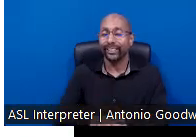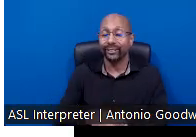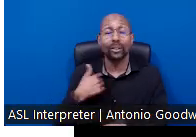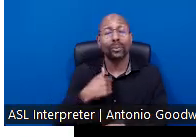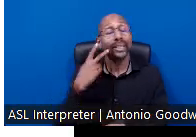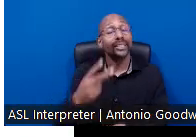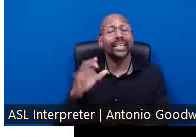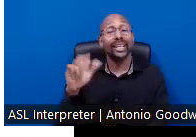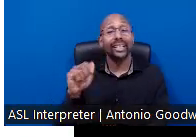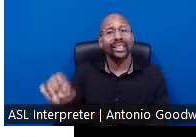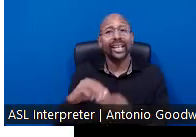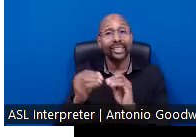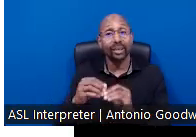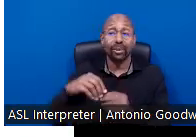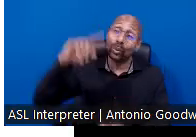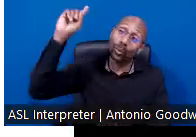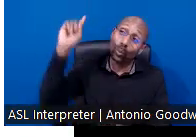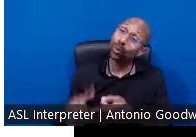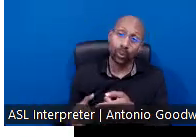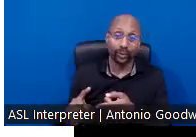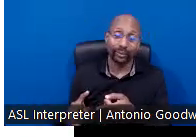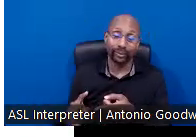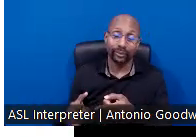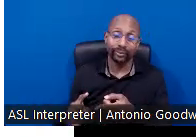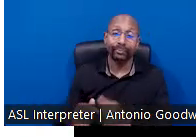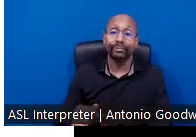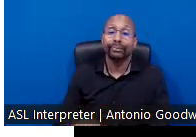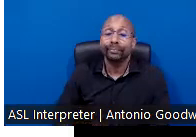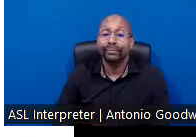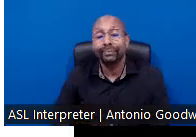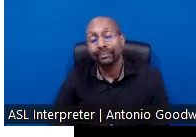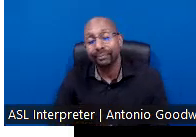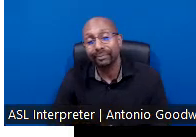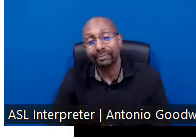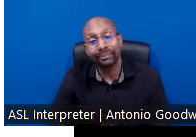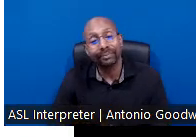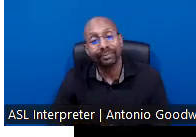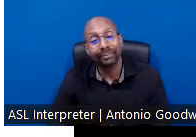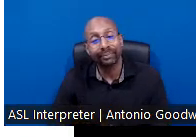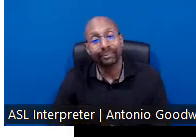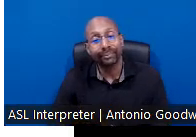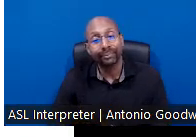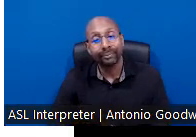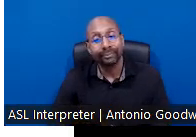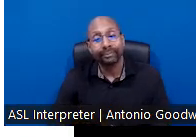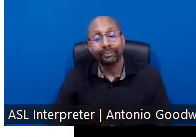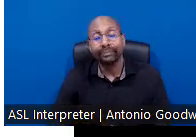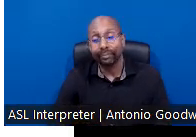counts dramatically drop. There's a couple reasons about this when it comes down to self-testing and